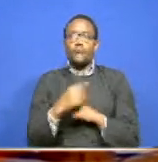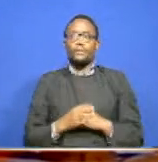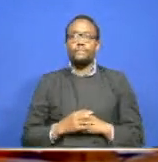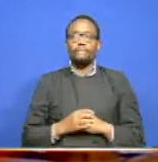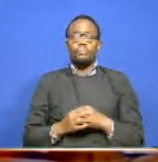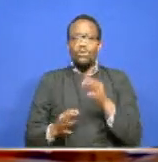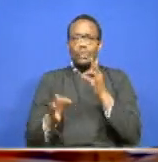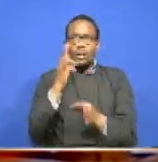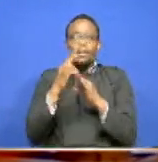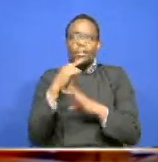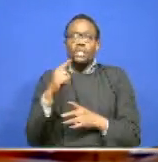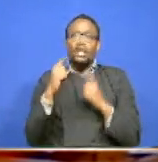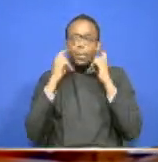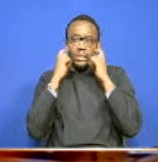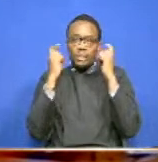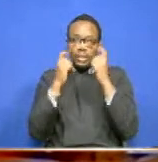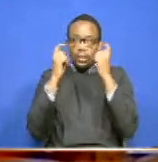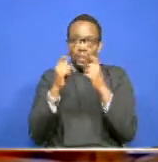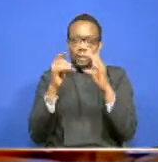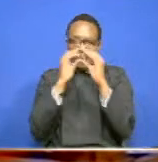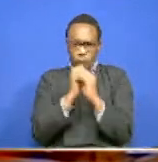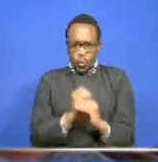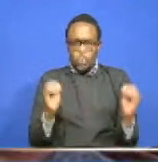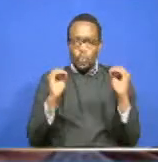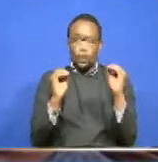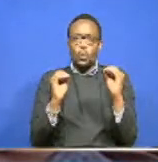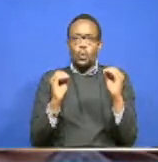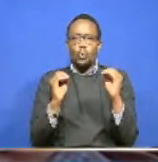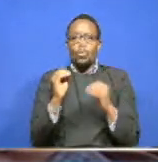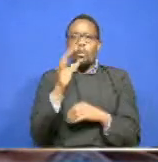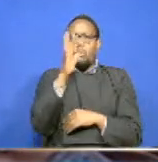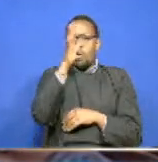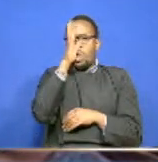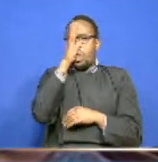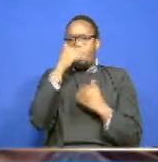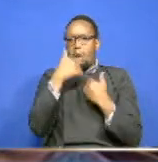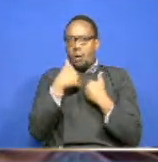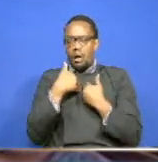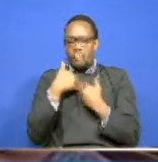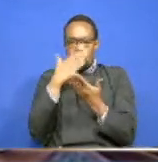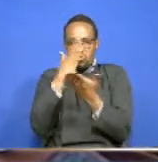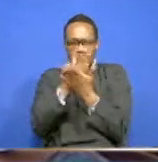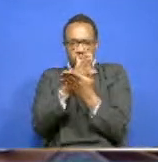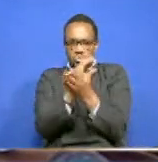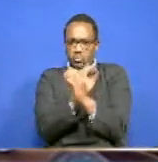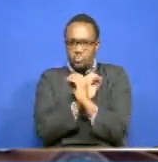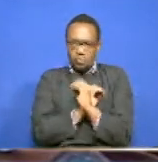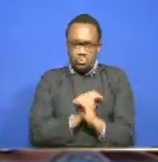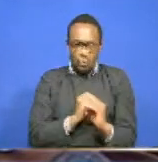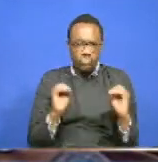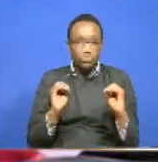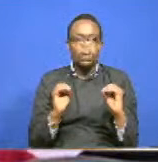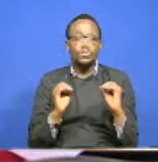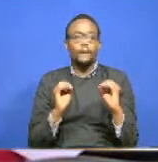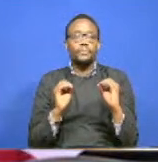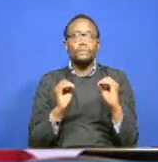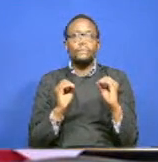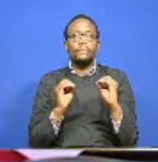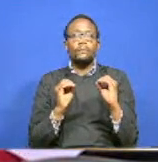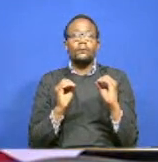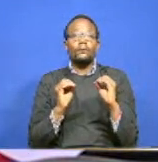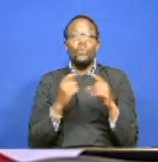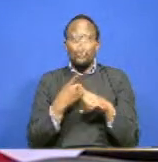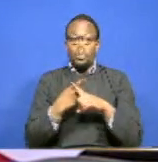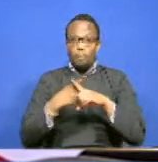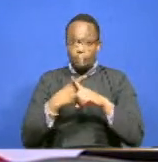If we say this morning that we have no sin, we deceive ourselves and the truth is not in